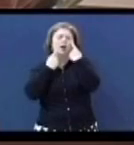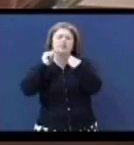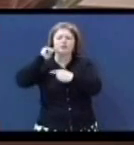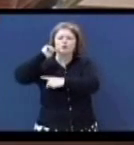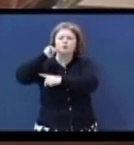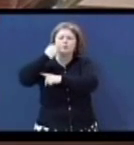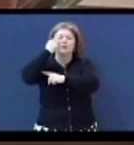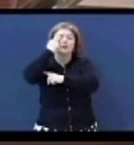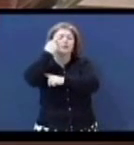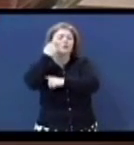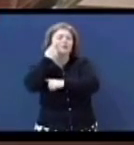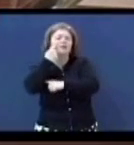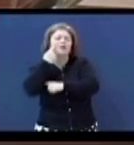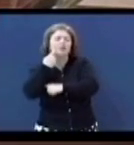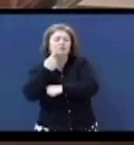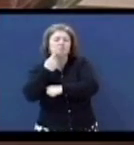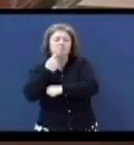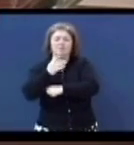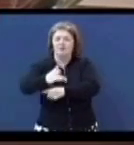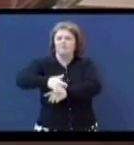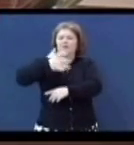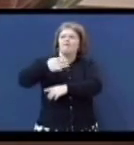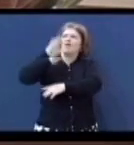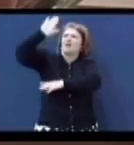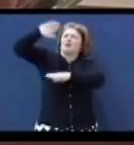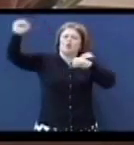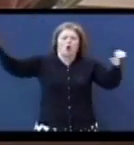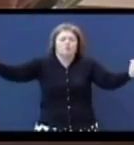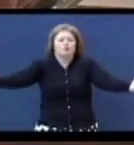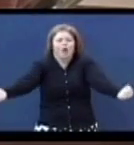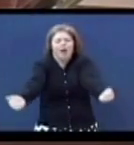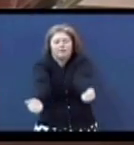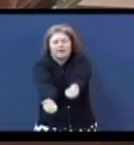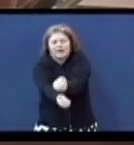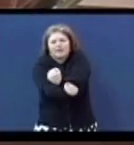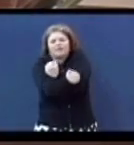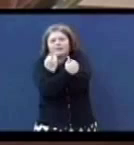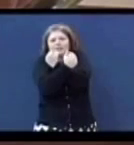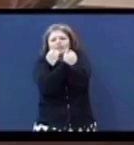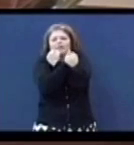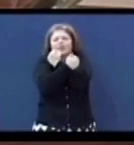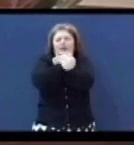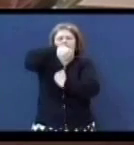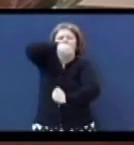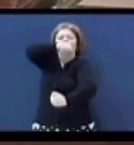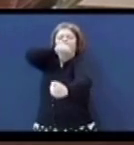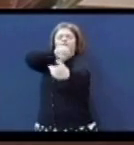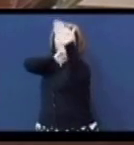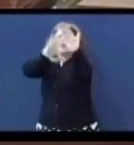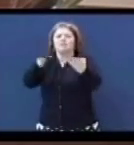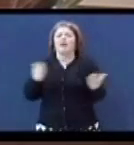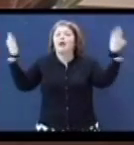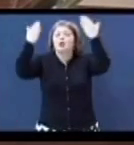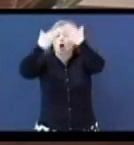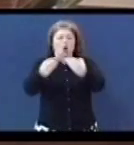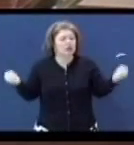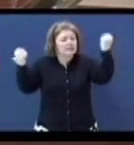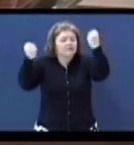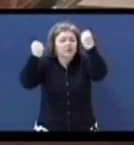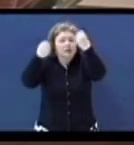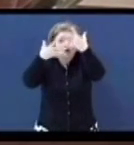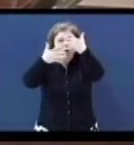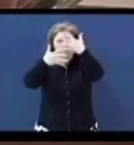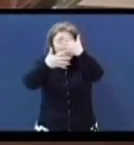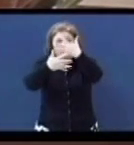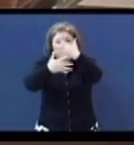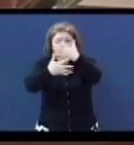but I felt his arms around me as I faced my darkest